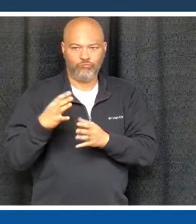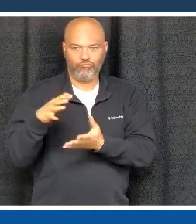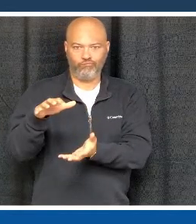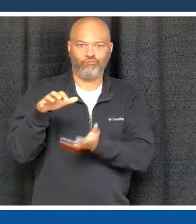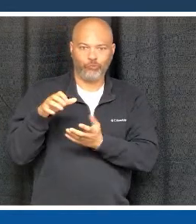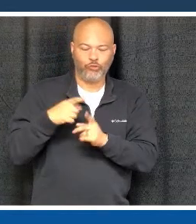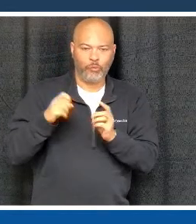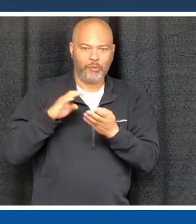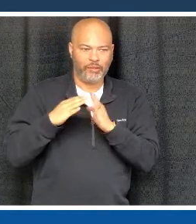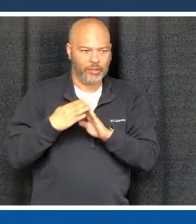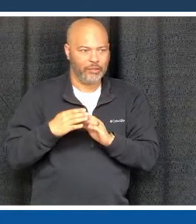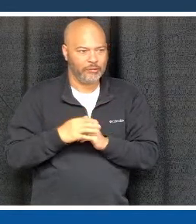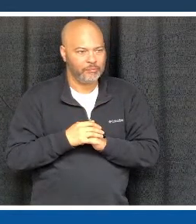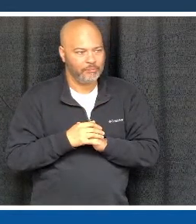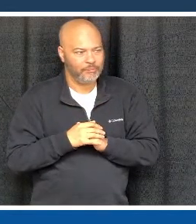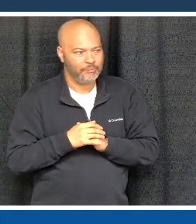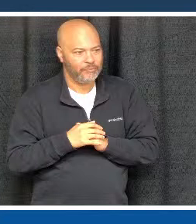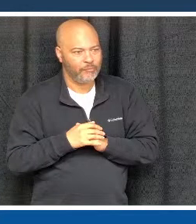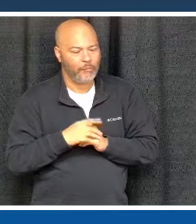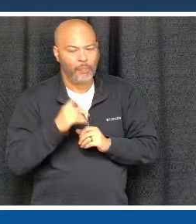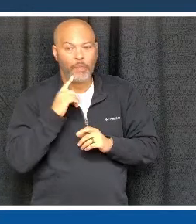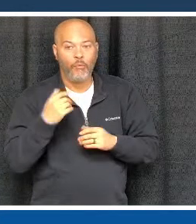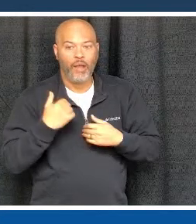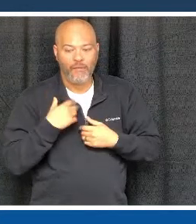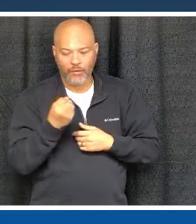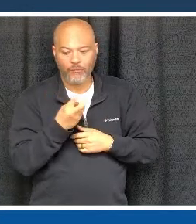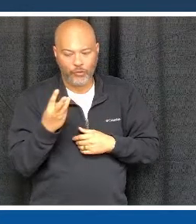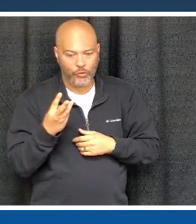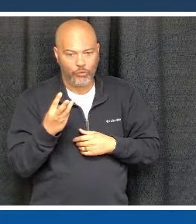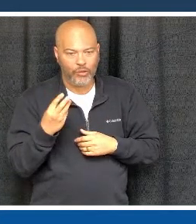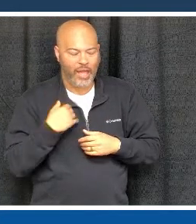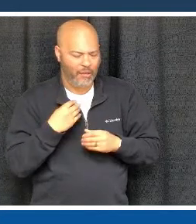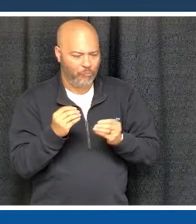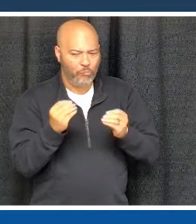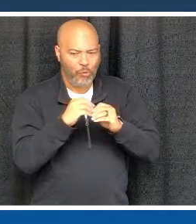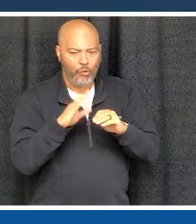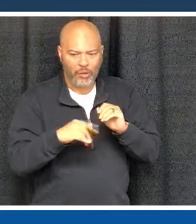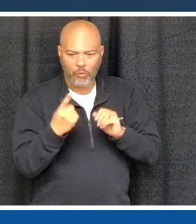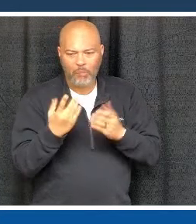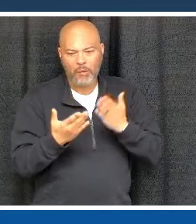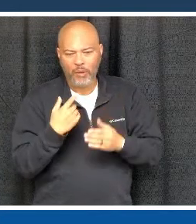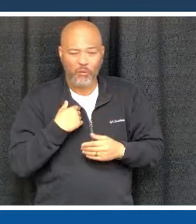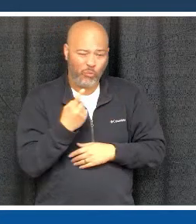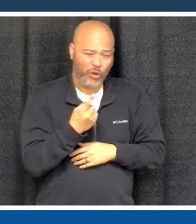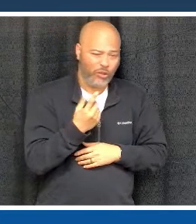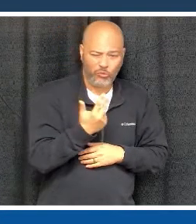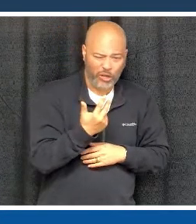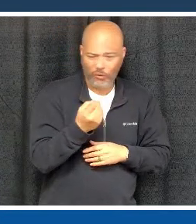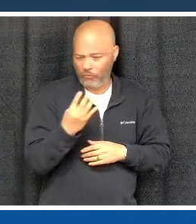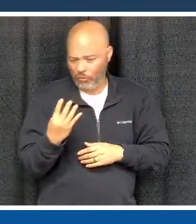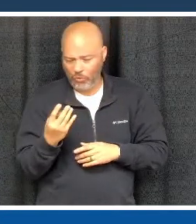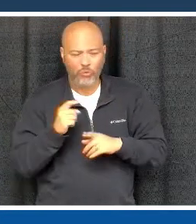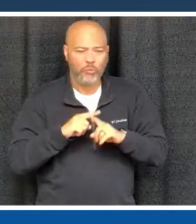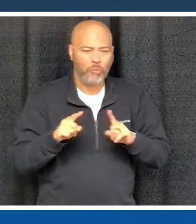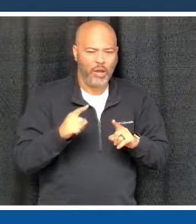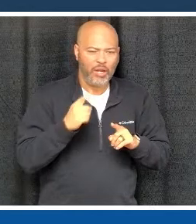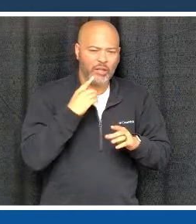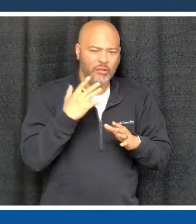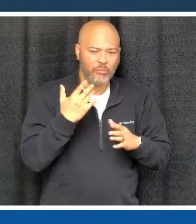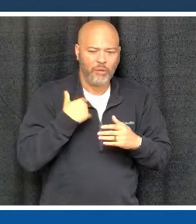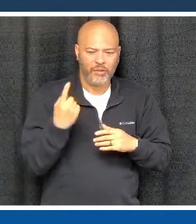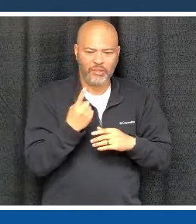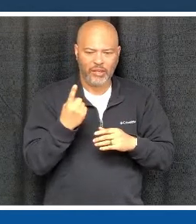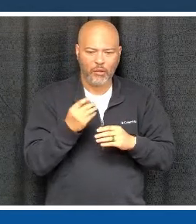So there are a few that have more than one. I think one has 3 or 4 on them, but for the most part, it's single